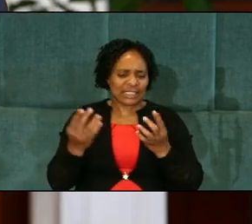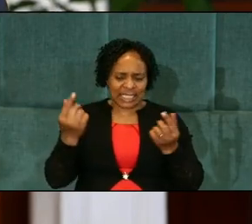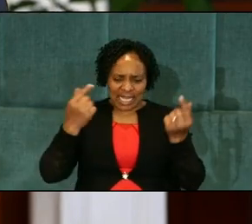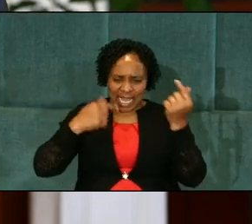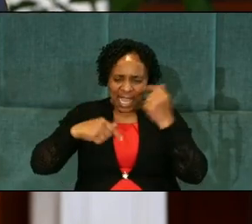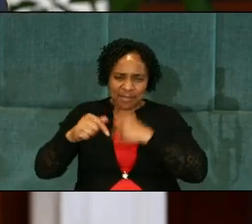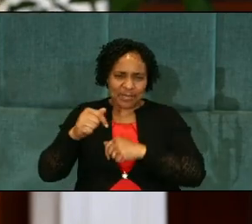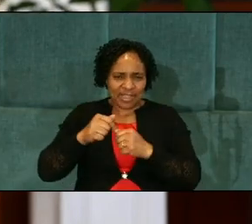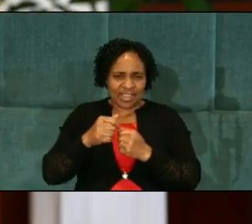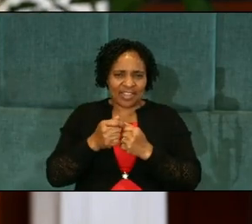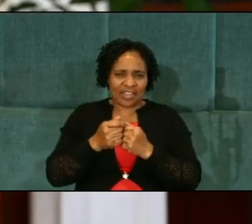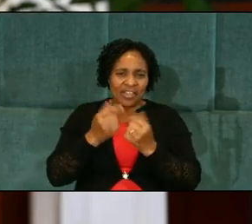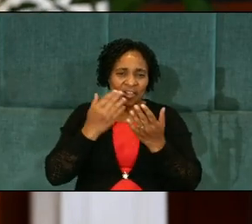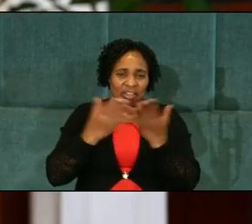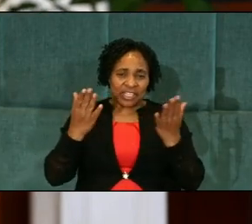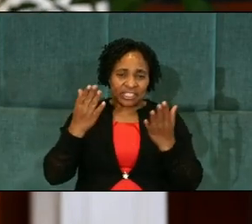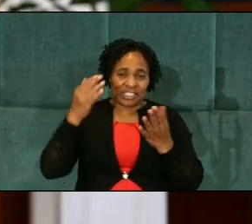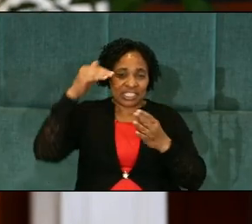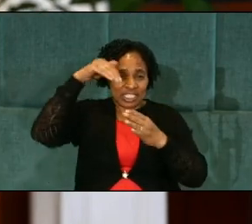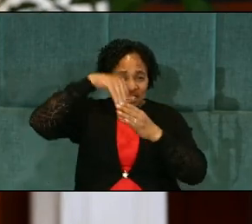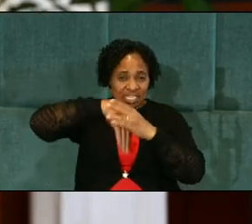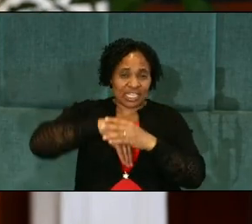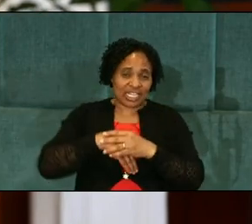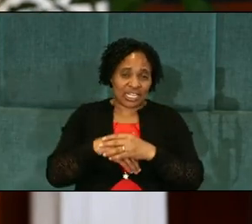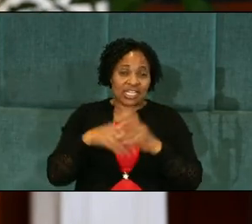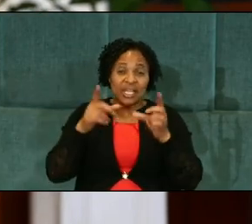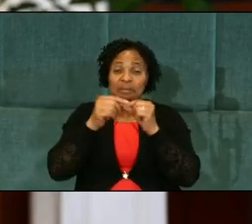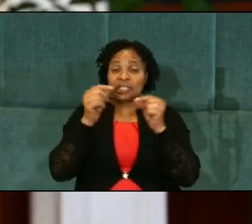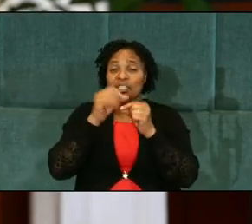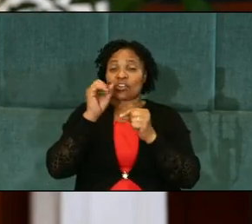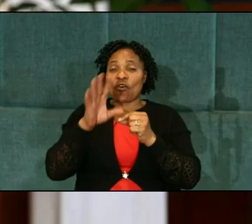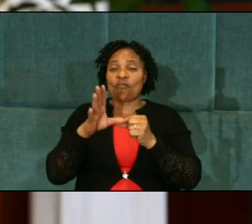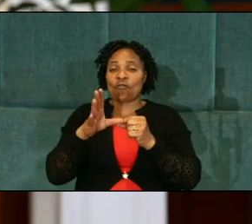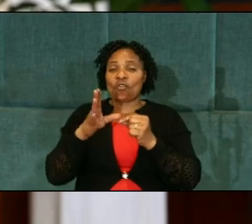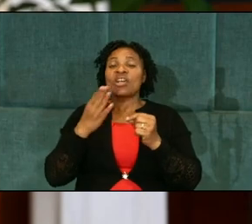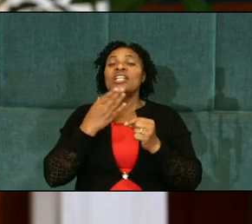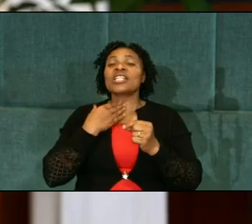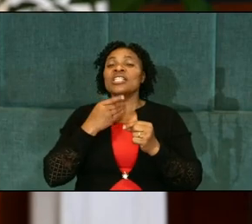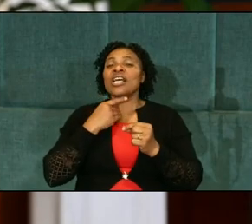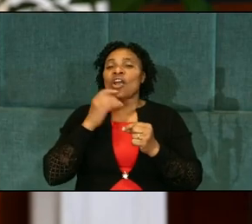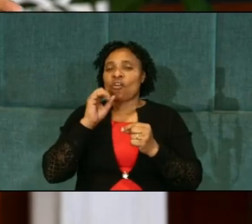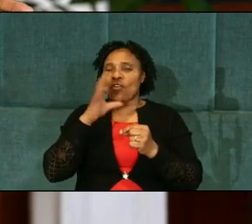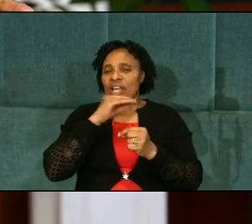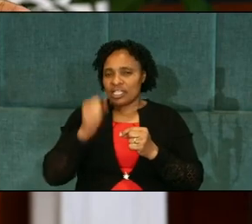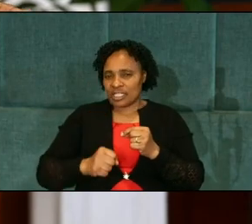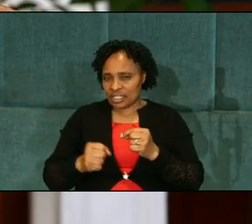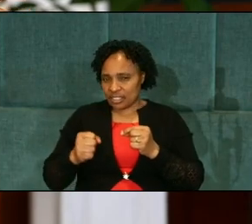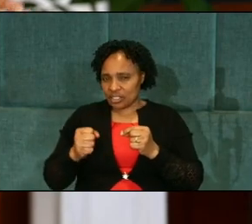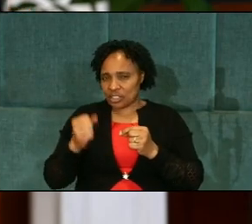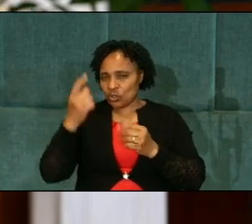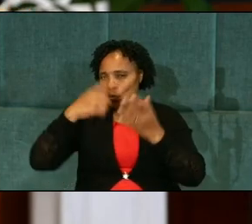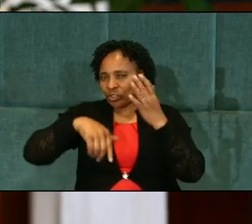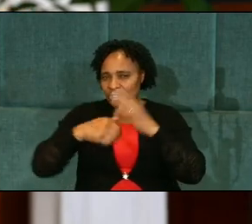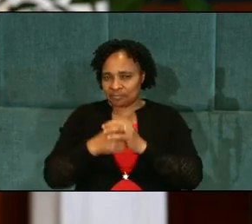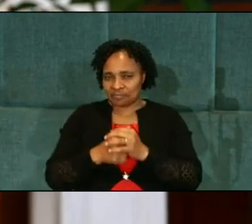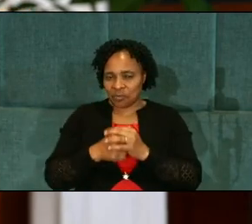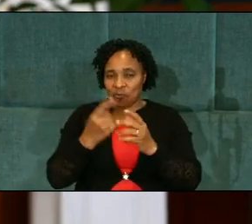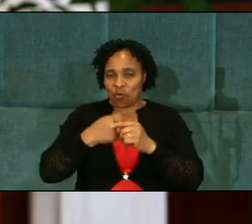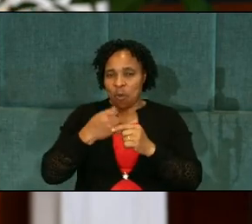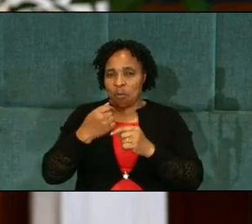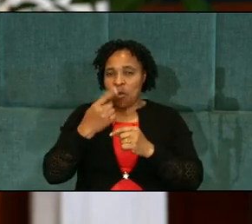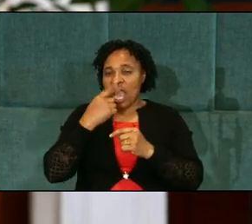insight Ellen White documented in the book This Half Ages was this.